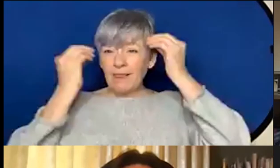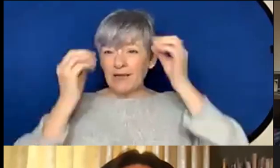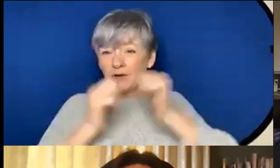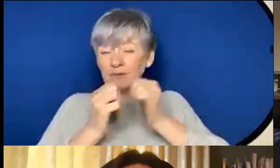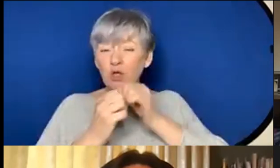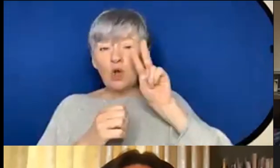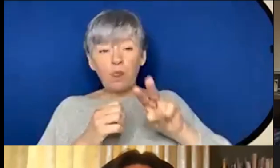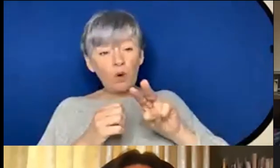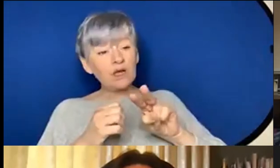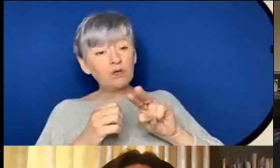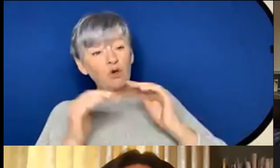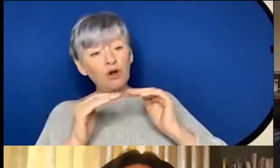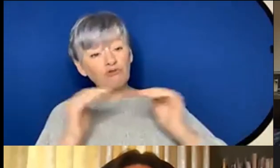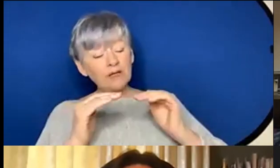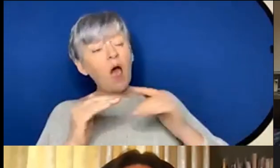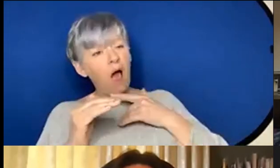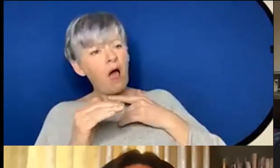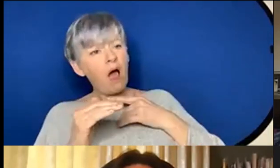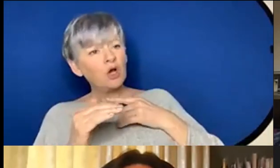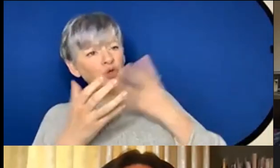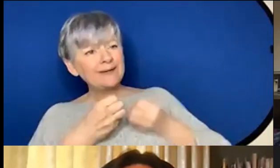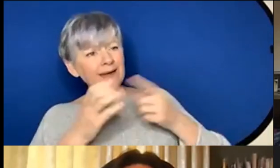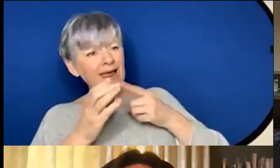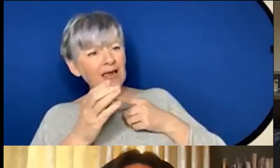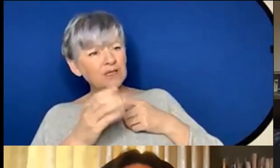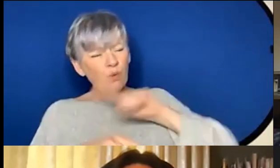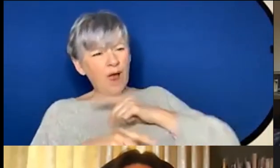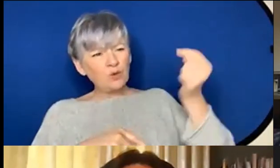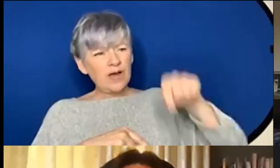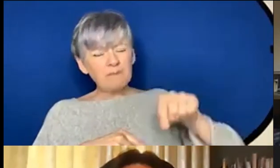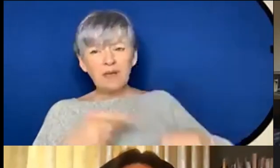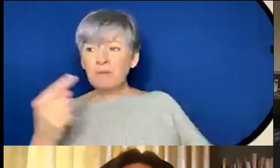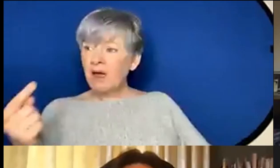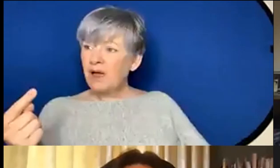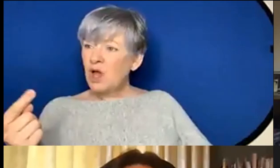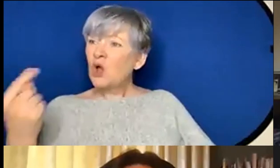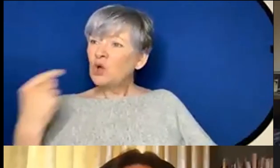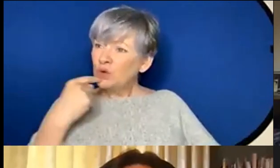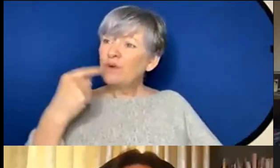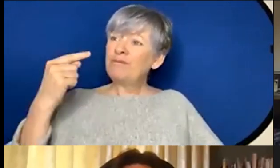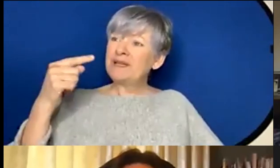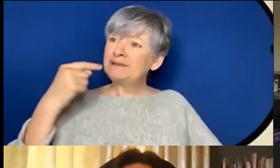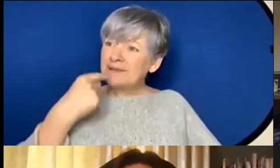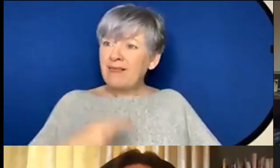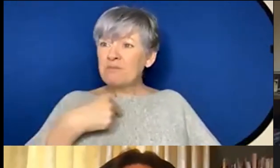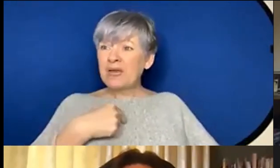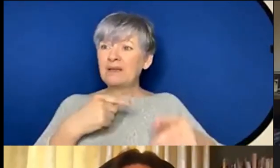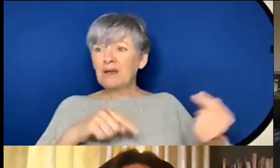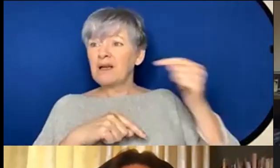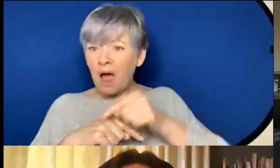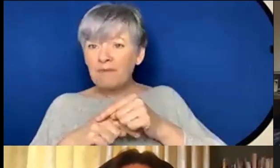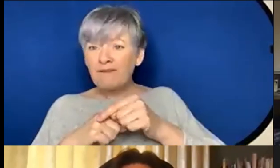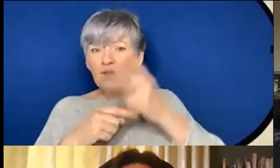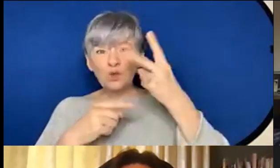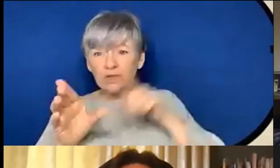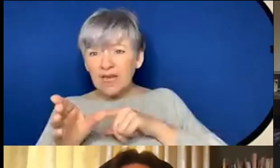grades and went oh you're getting all A's why did you want to come here I was like you've been hassling me to come here to write a learning agreement for like two years like do you have no plan in